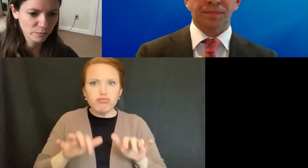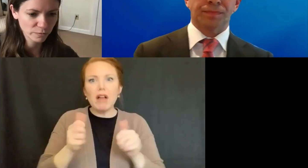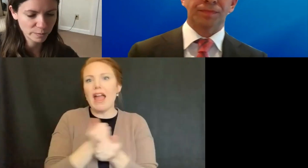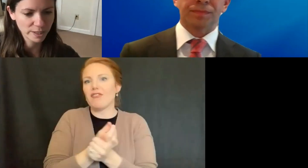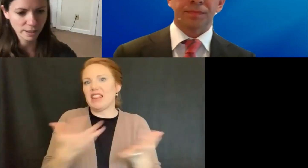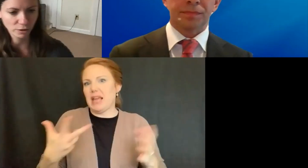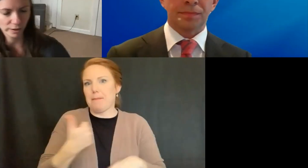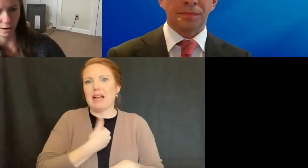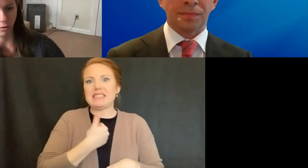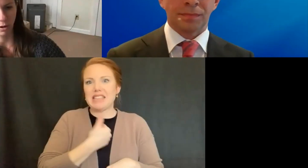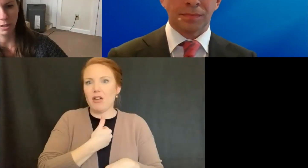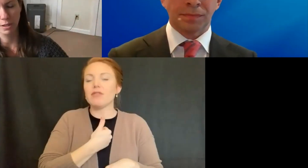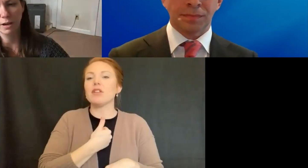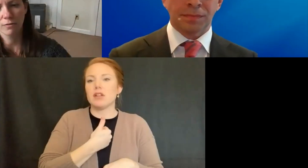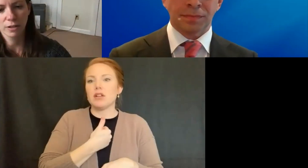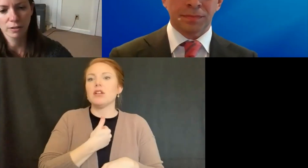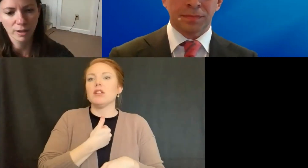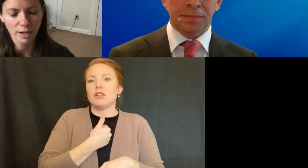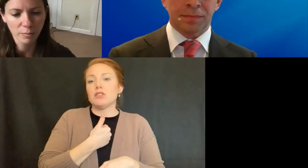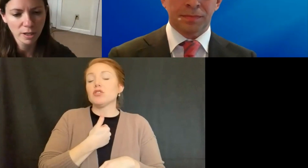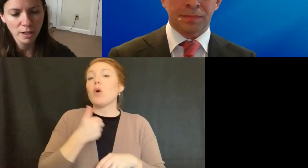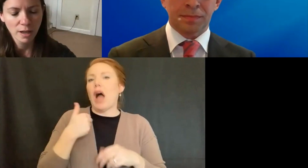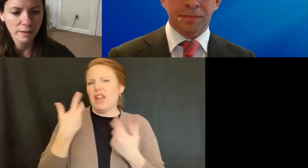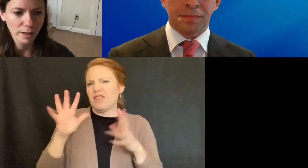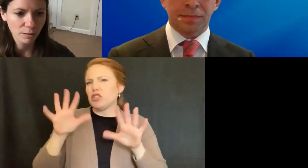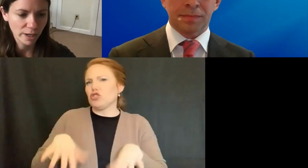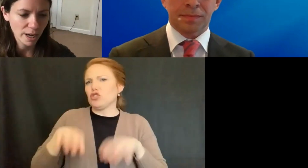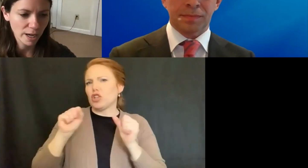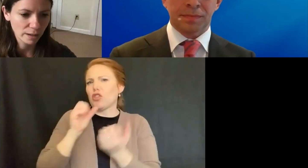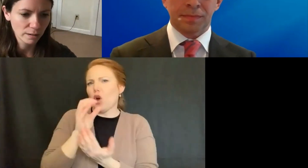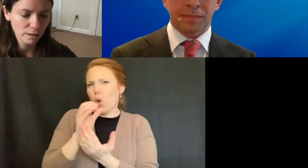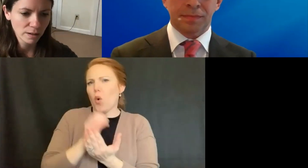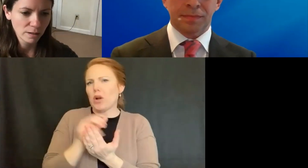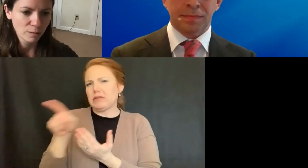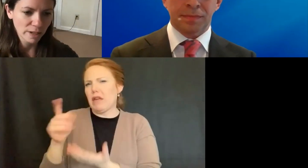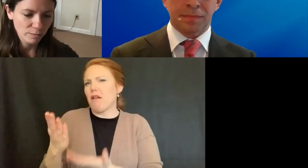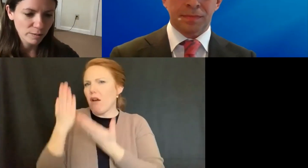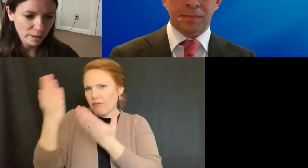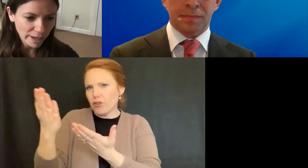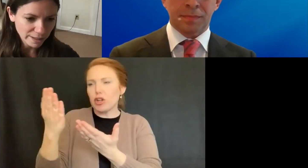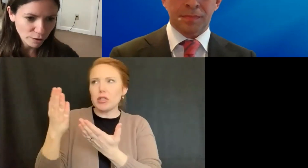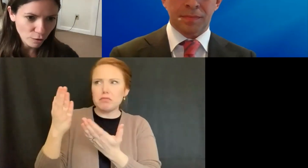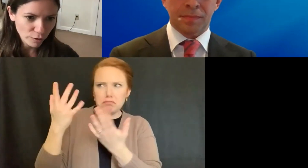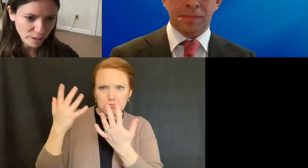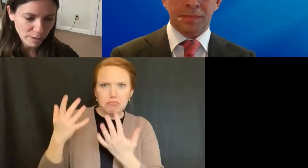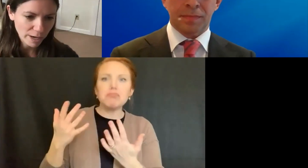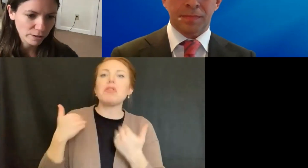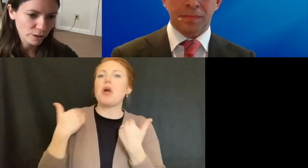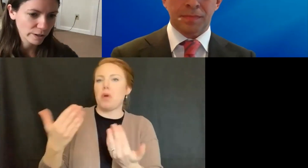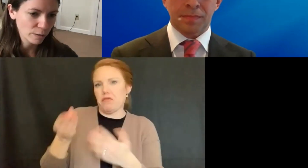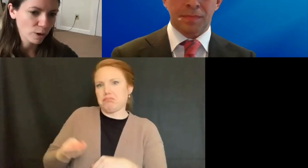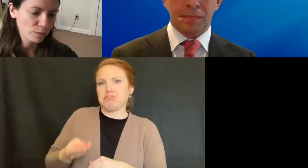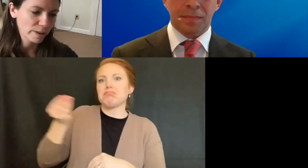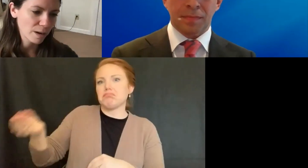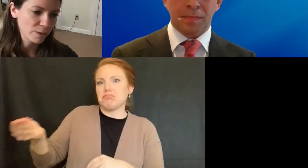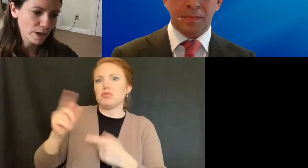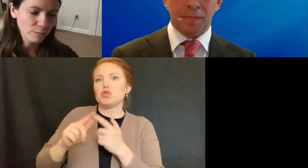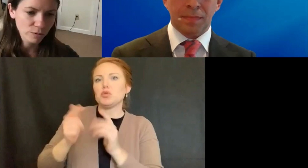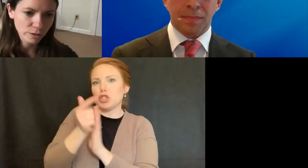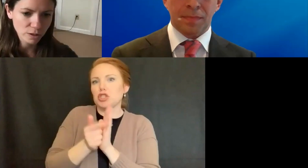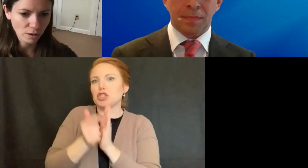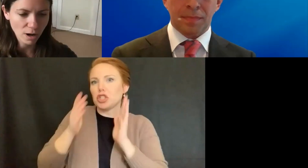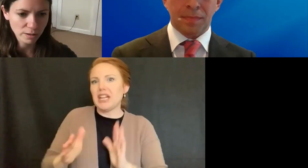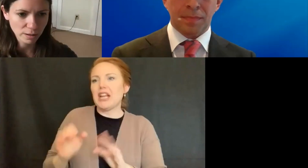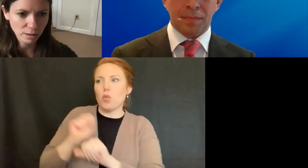that since I took that course they offered, and then I went ahead and handed it over to an attorney and worked with them, which